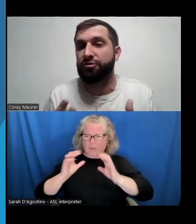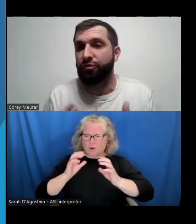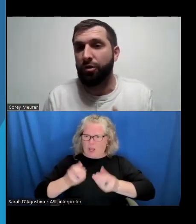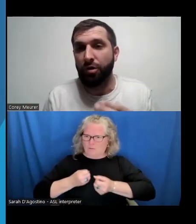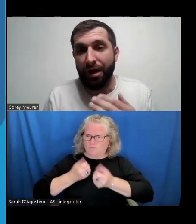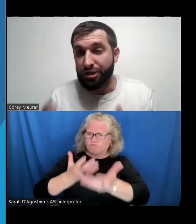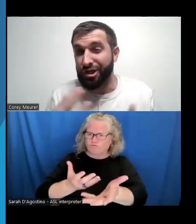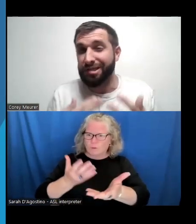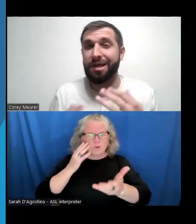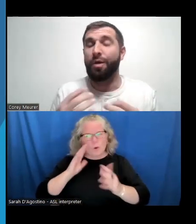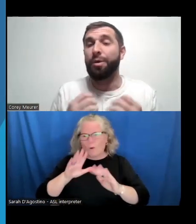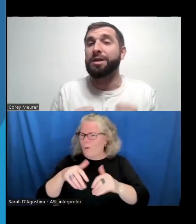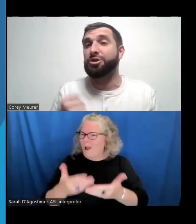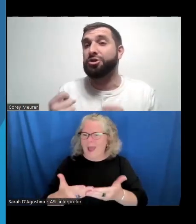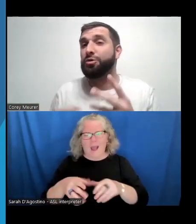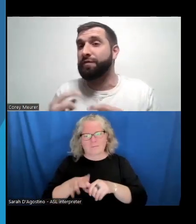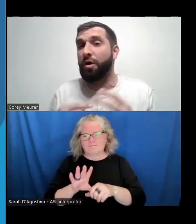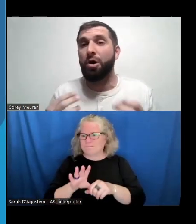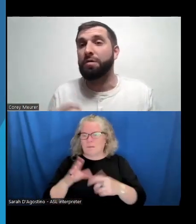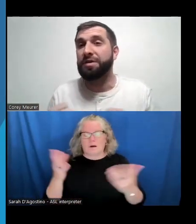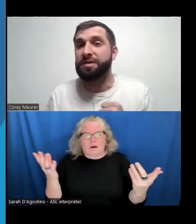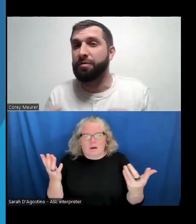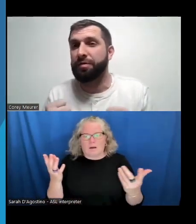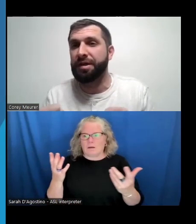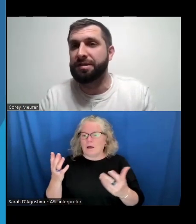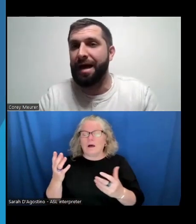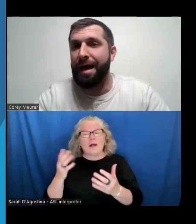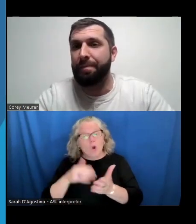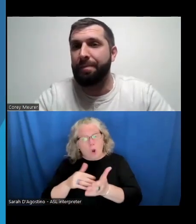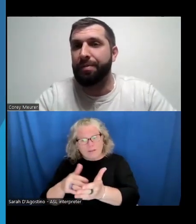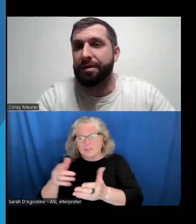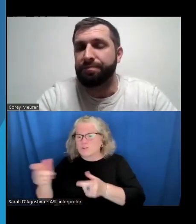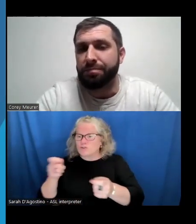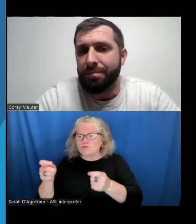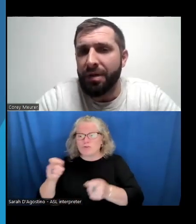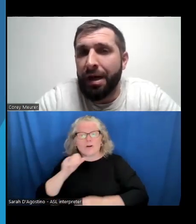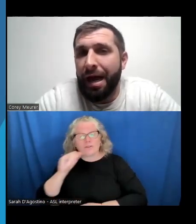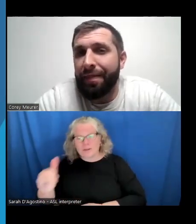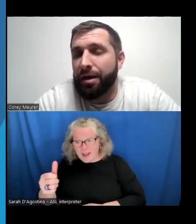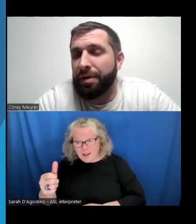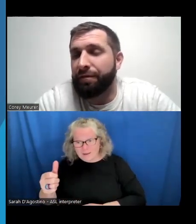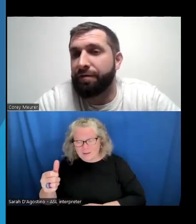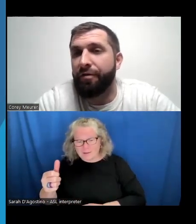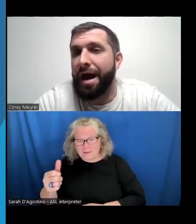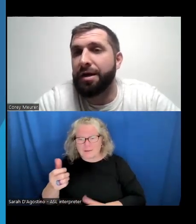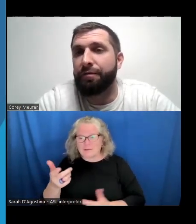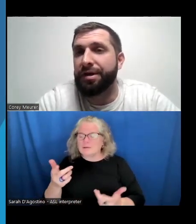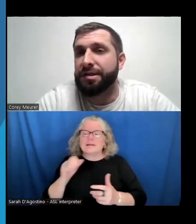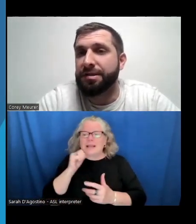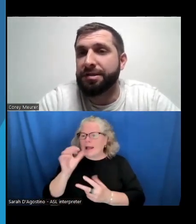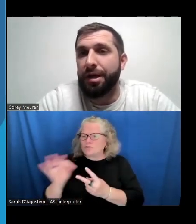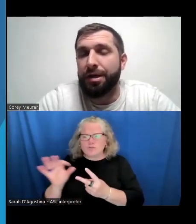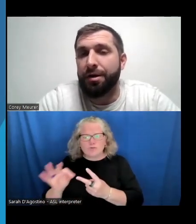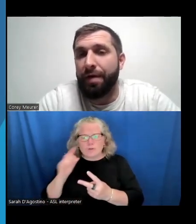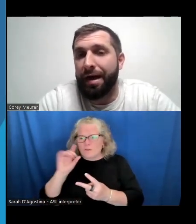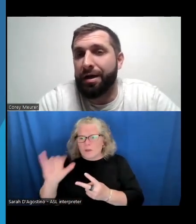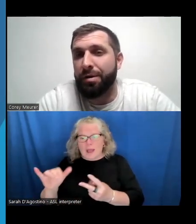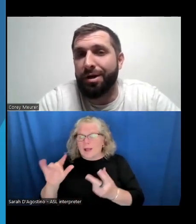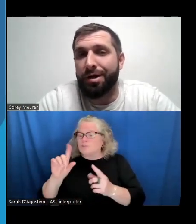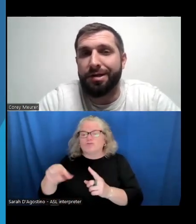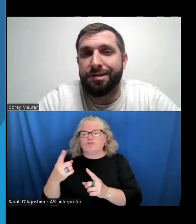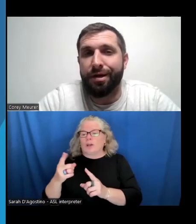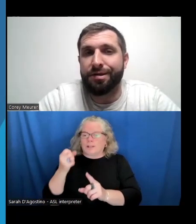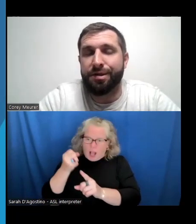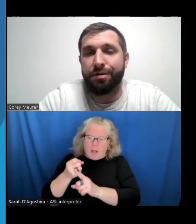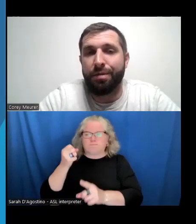not in control, just like we didn't choose for all of these other things to happen. And that could be for a variety of reasons. That could